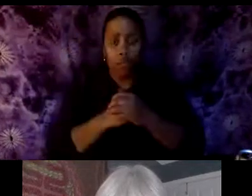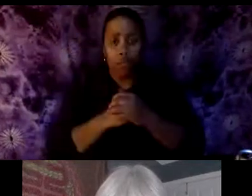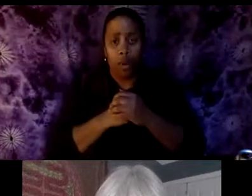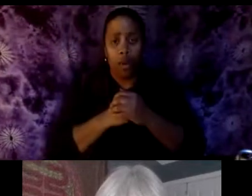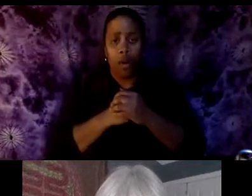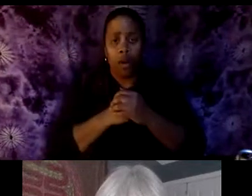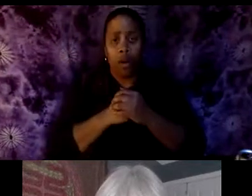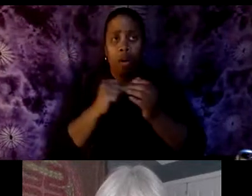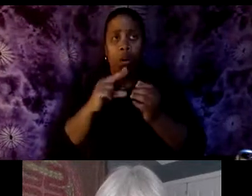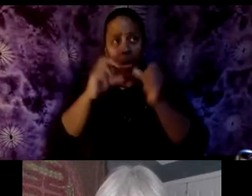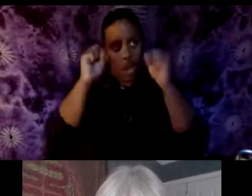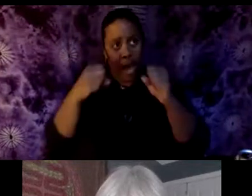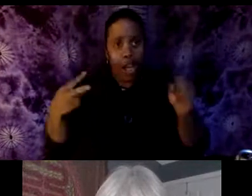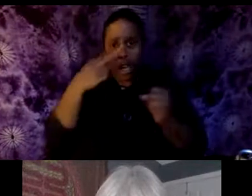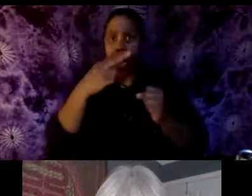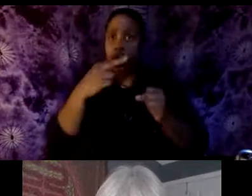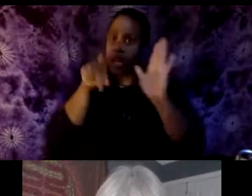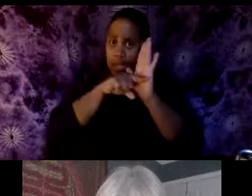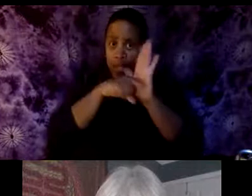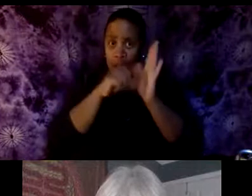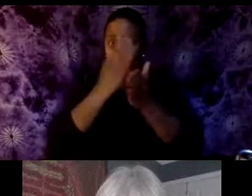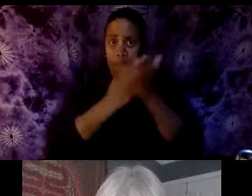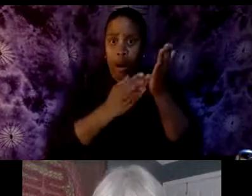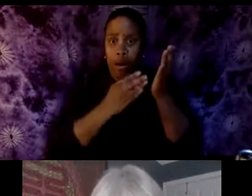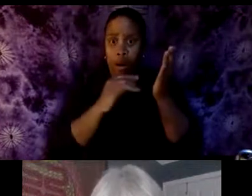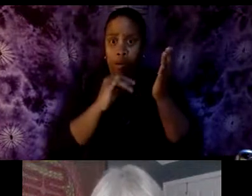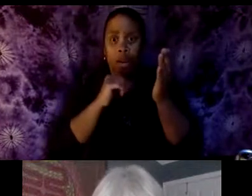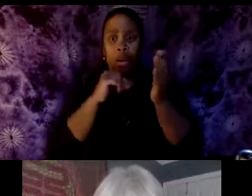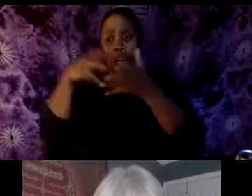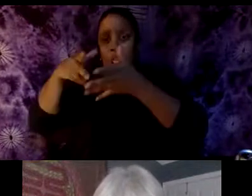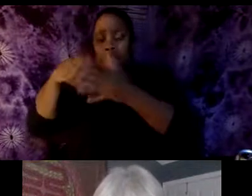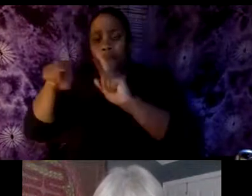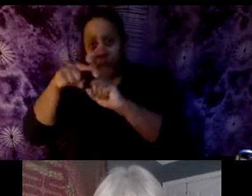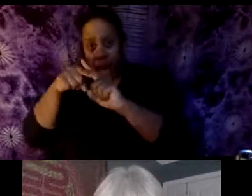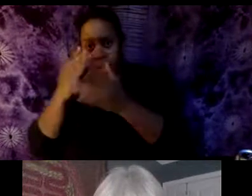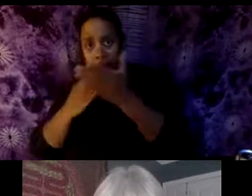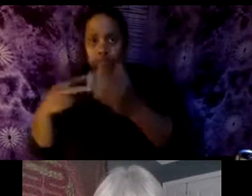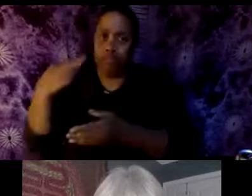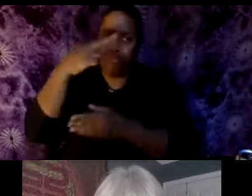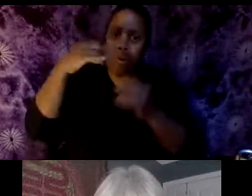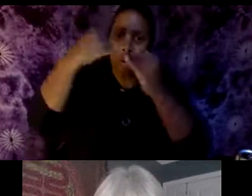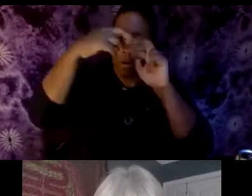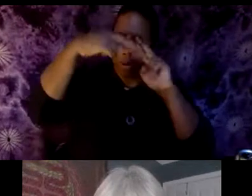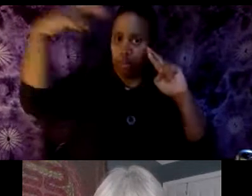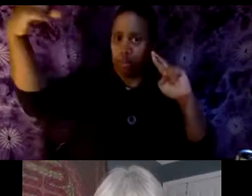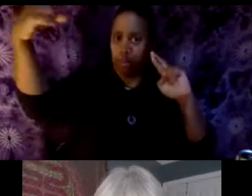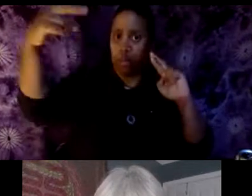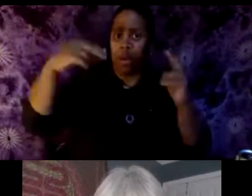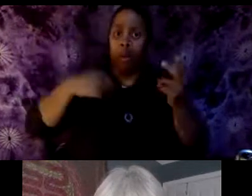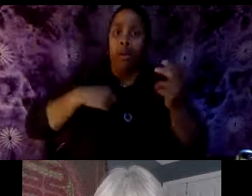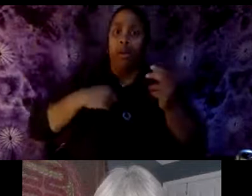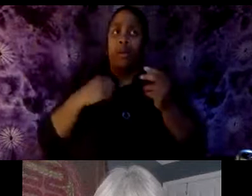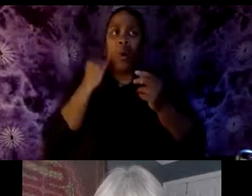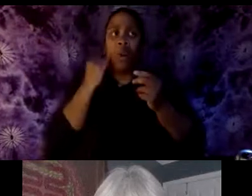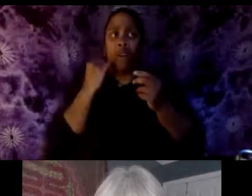cut the negative parts of it too, there's even ways to do that, where if you're completely fearful to completely cut